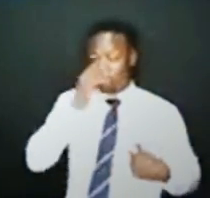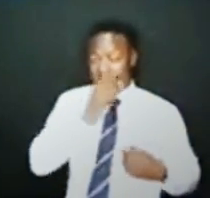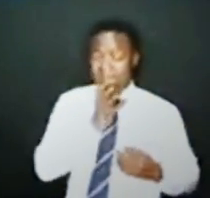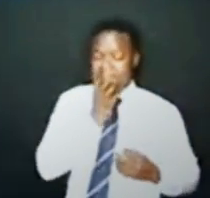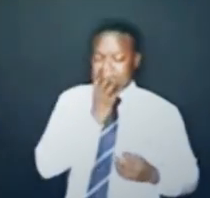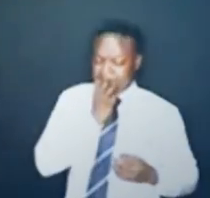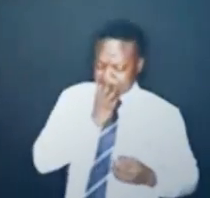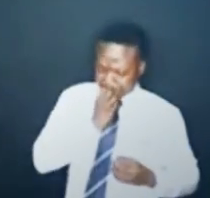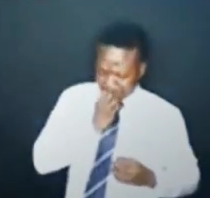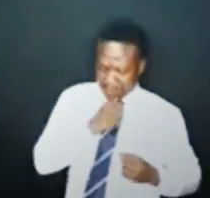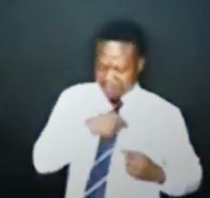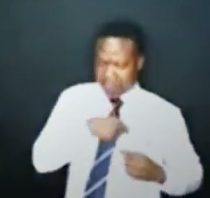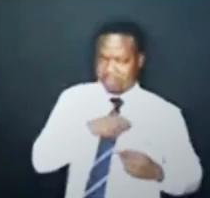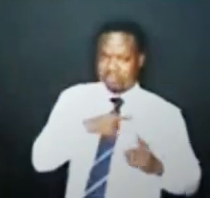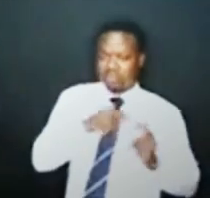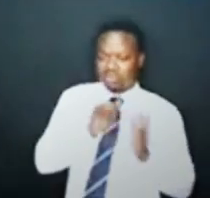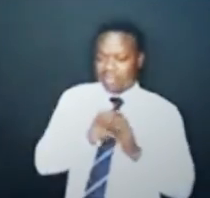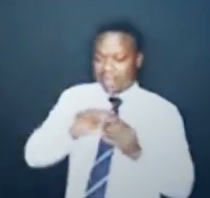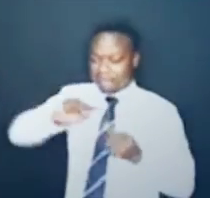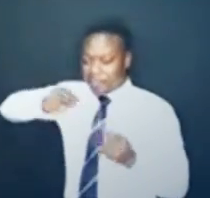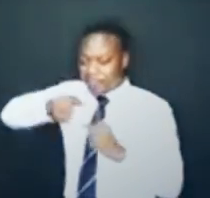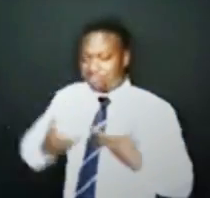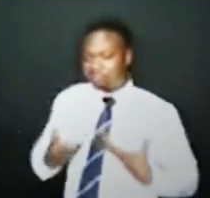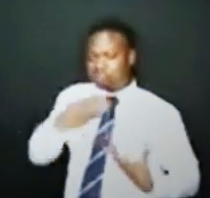guard it jealously against